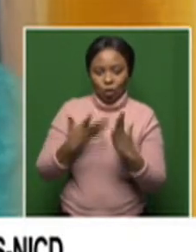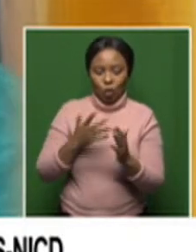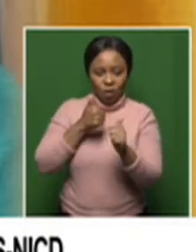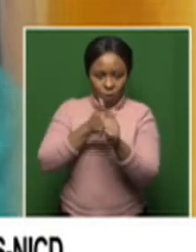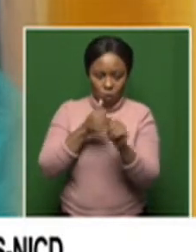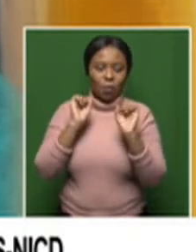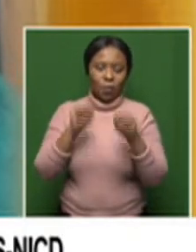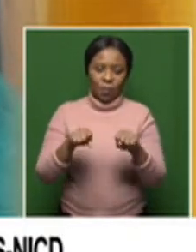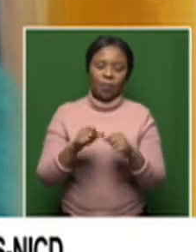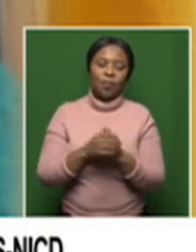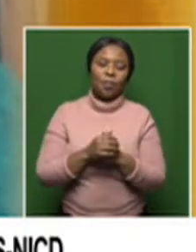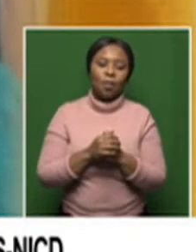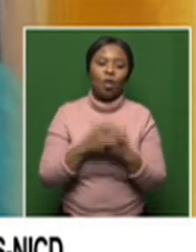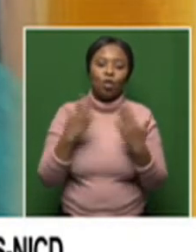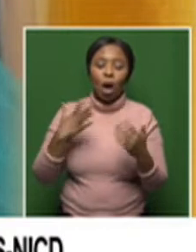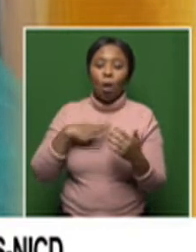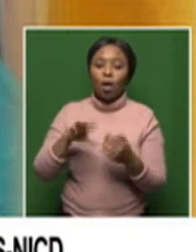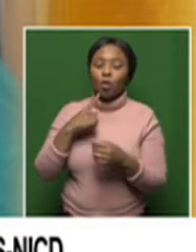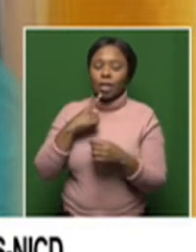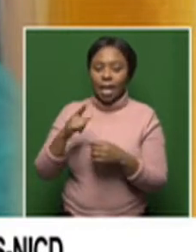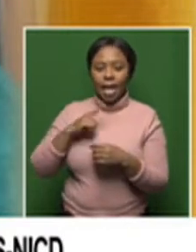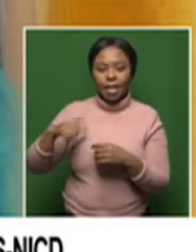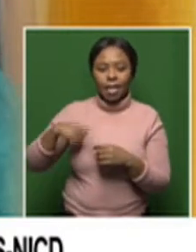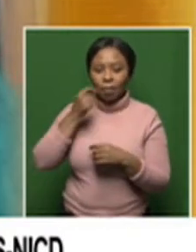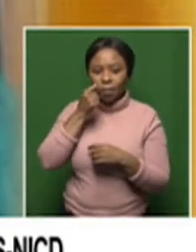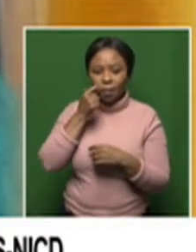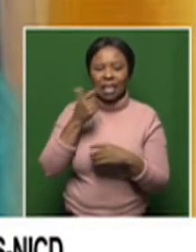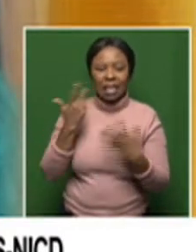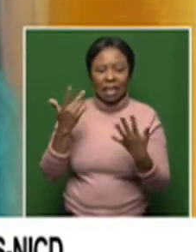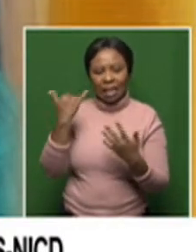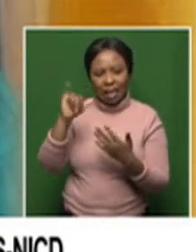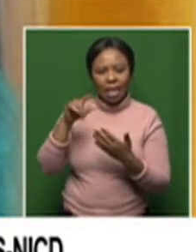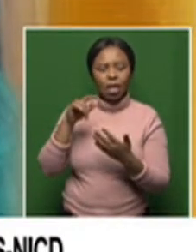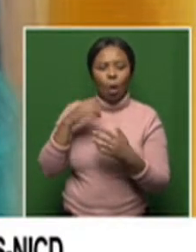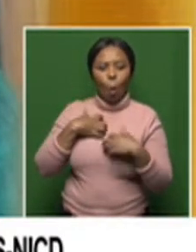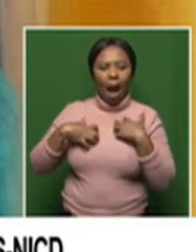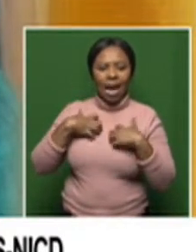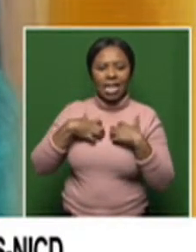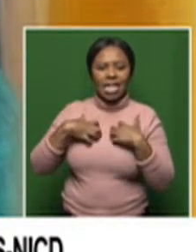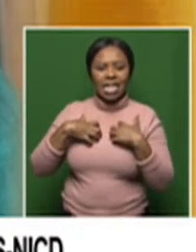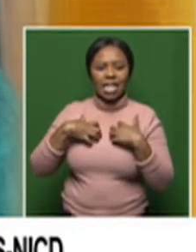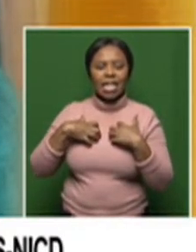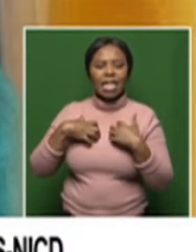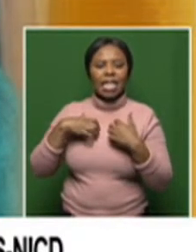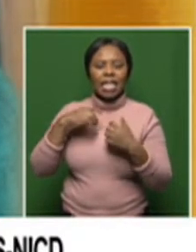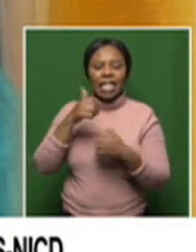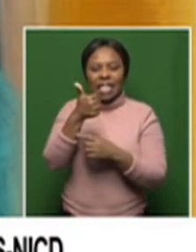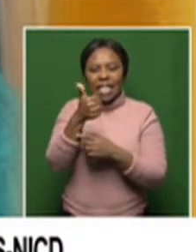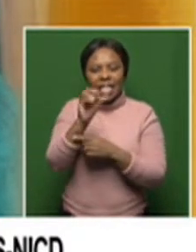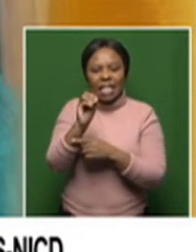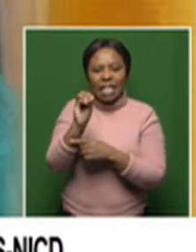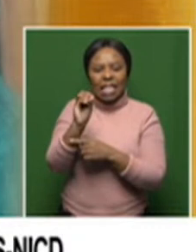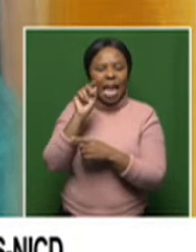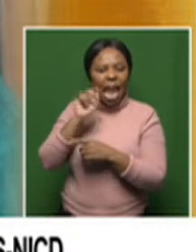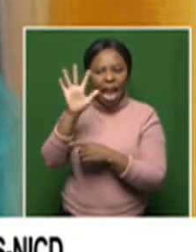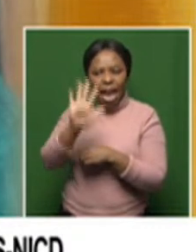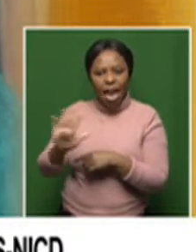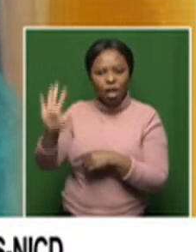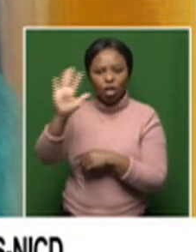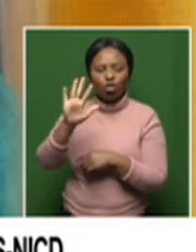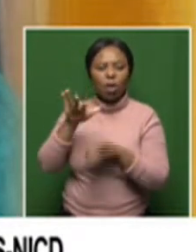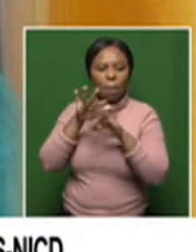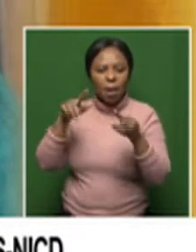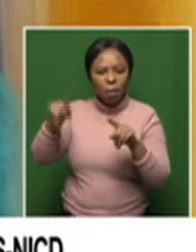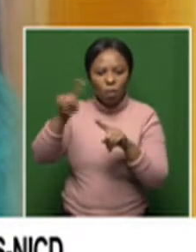I must say, ladies and gentlemen, we are still worried about the demand from the 60 plus age population group, which has continued